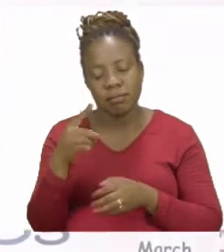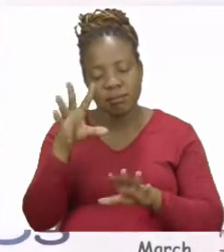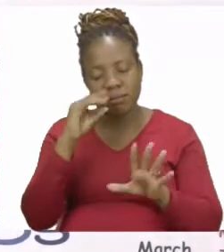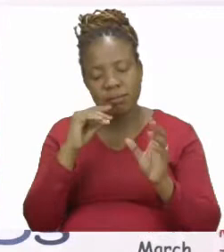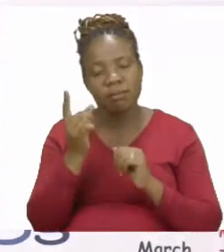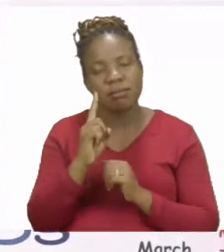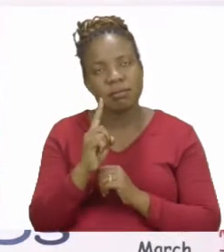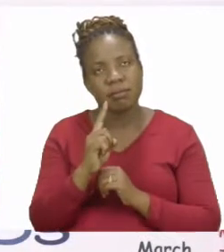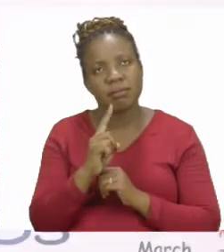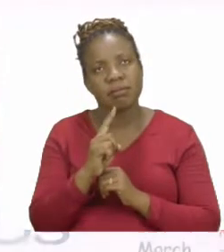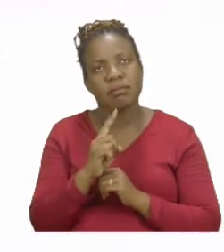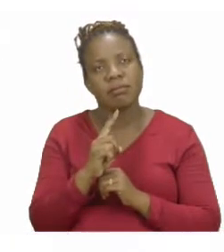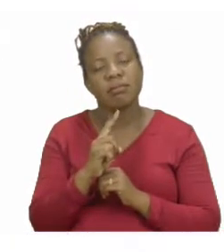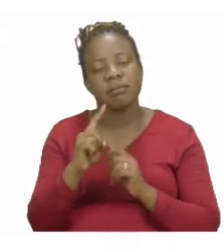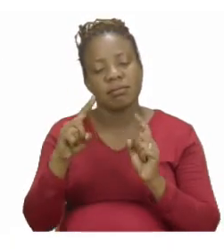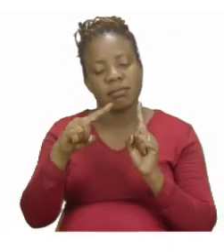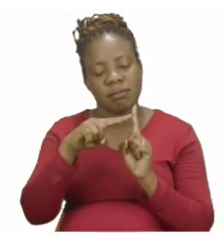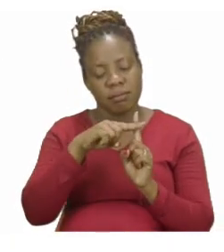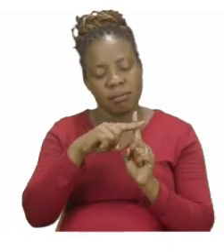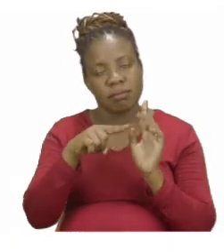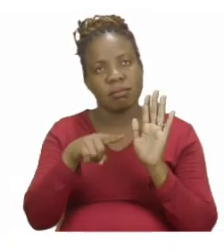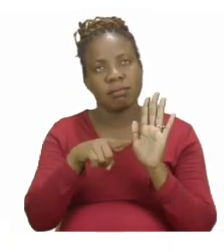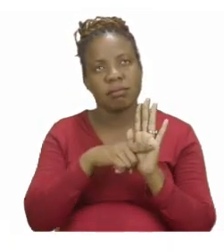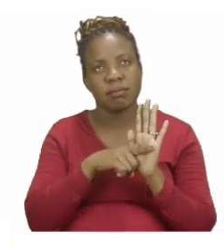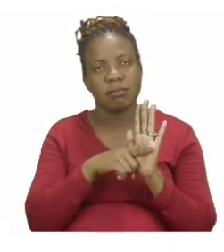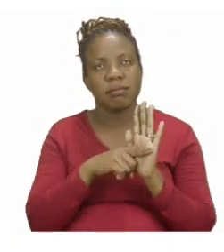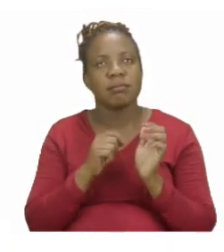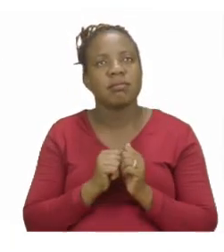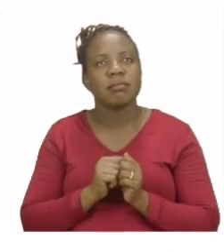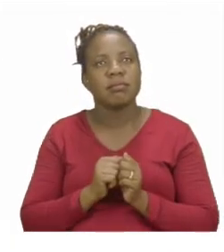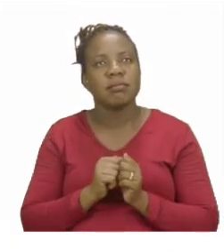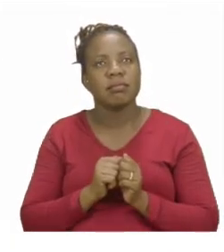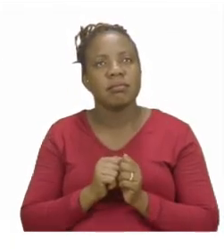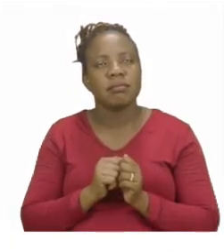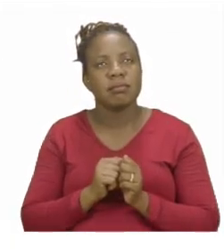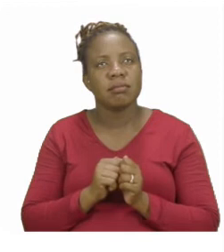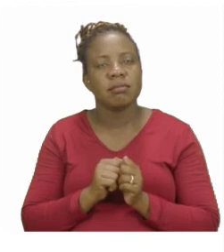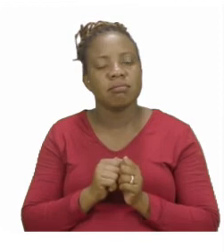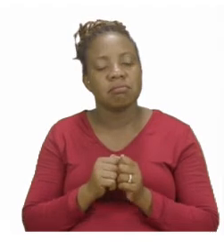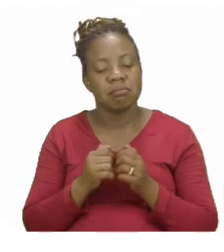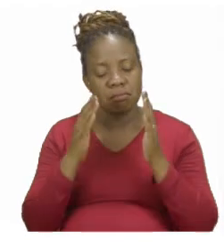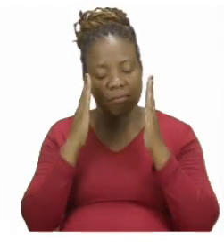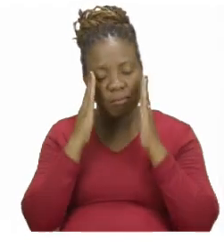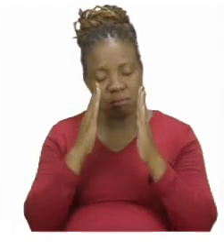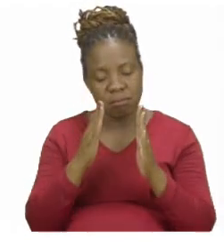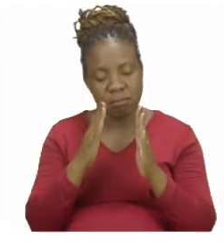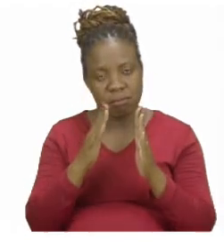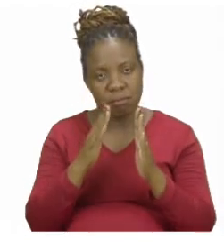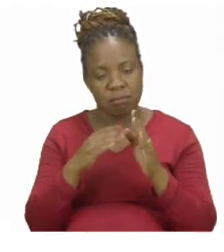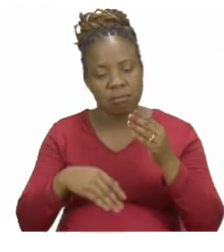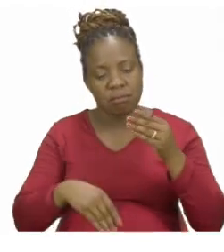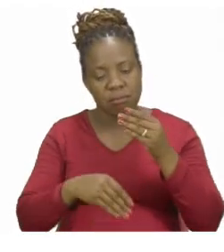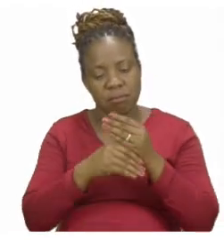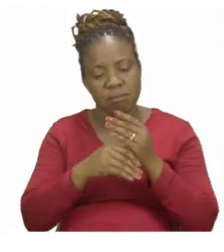page 21. Now here, we will focus on addition and